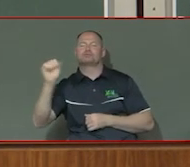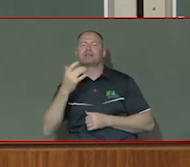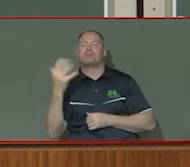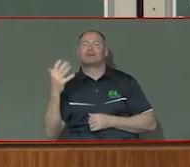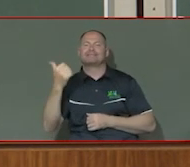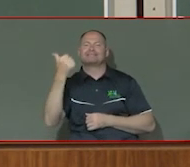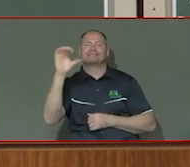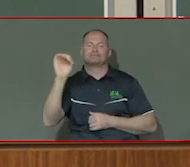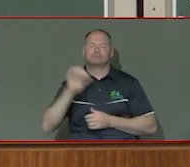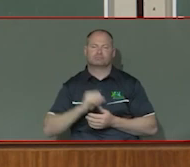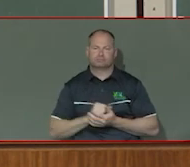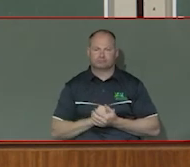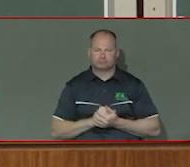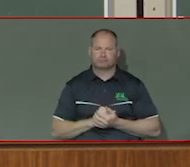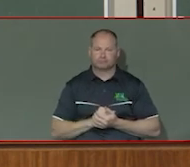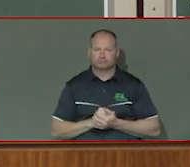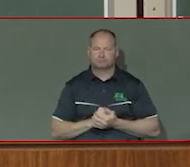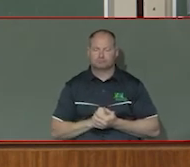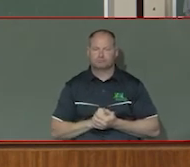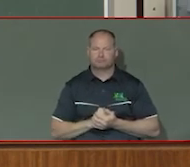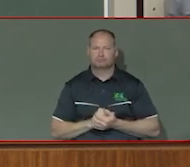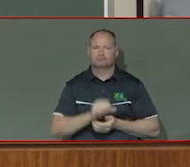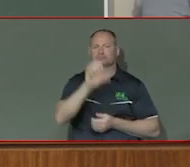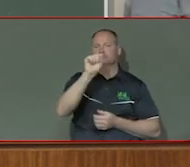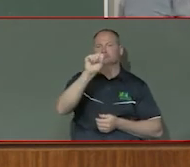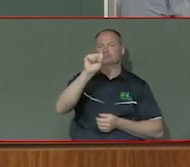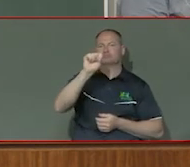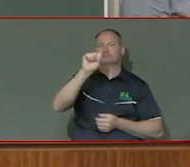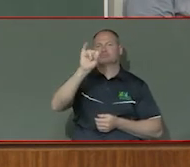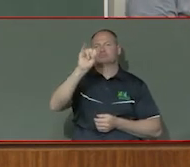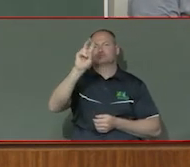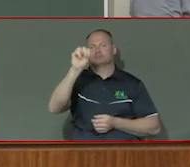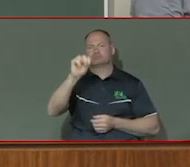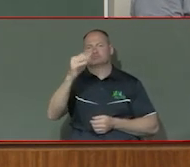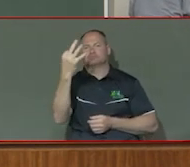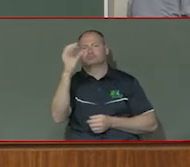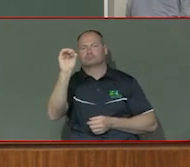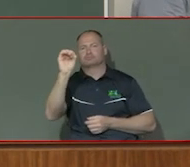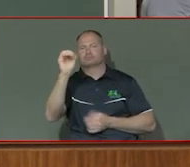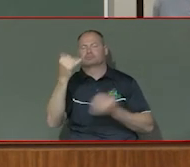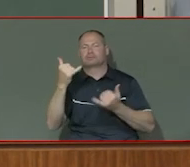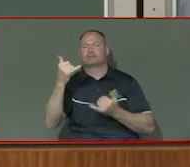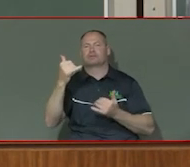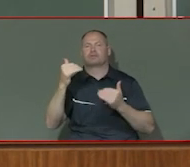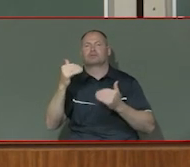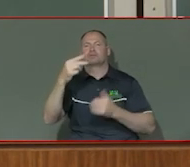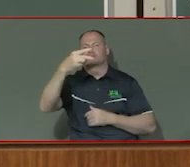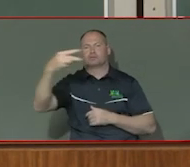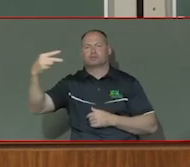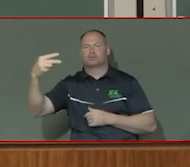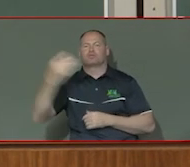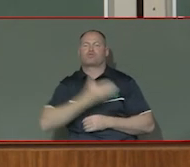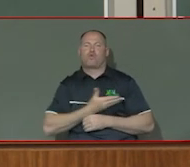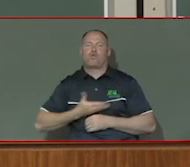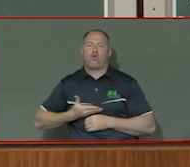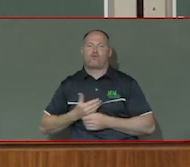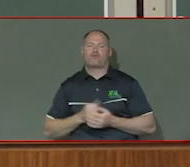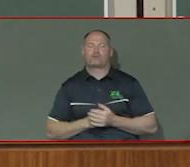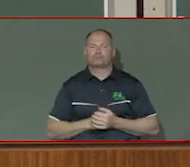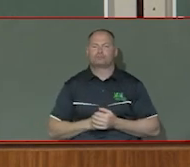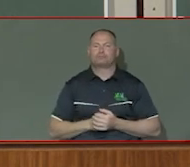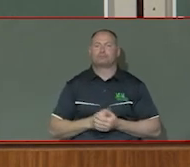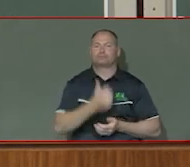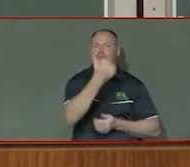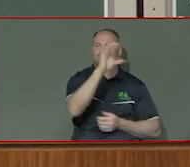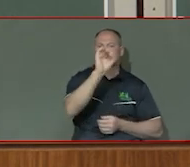60. Right, people, the sine of 30 degrees is equal to a half. The cos of 60 degrees